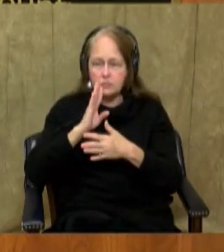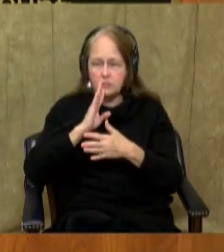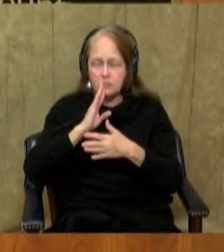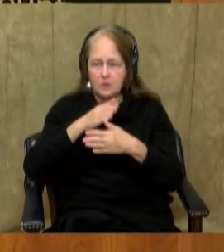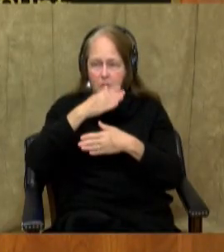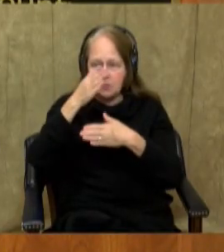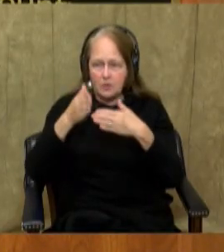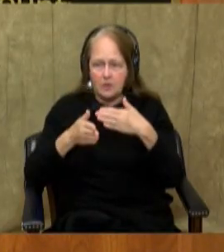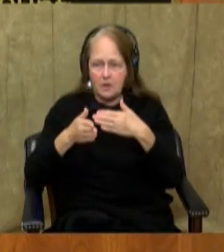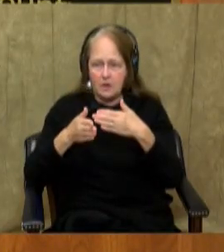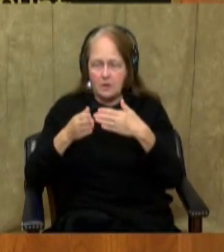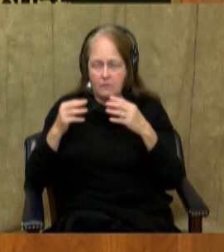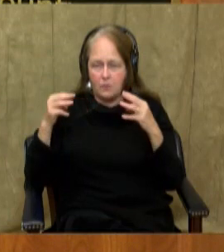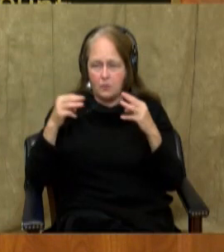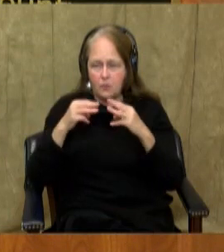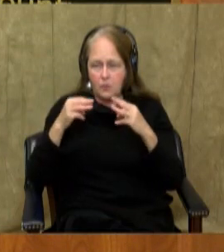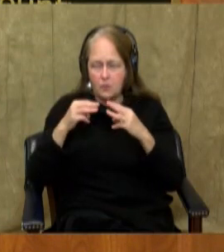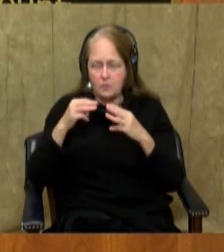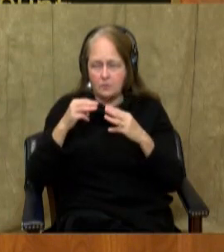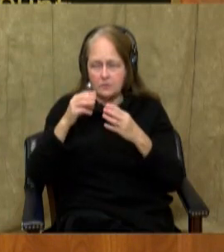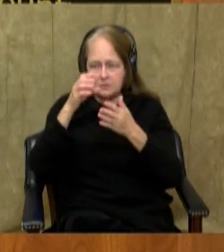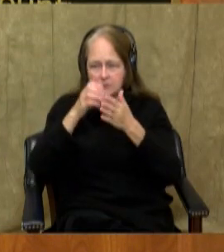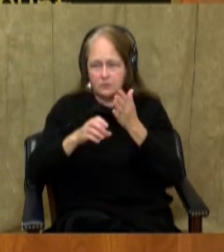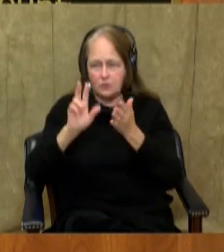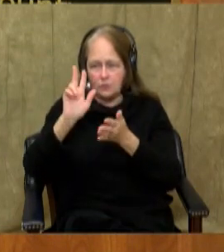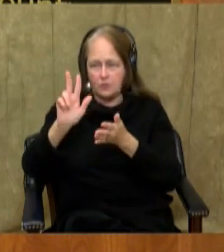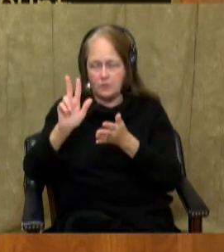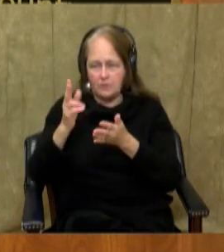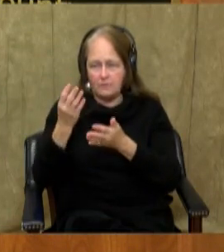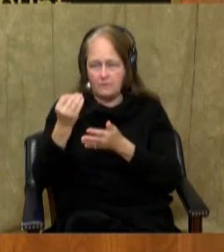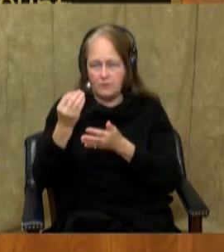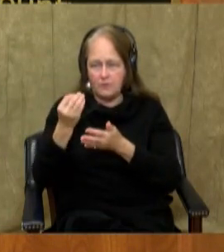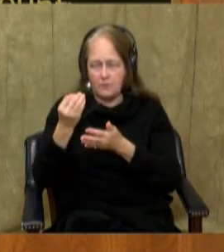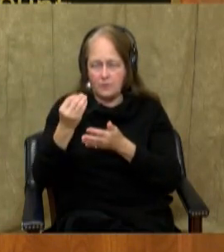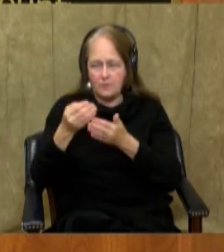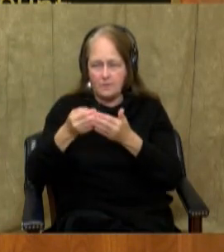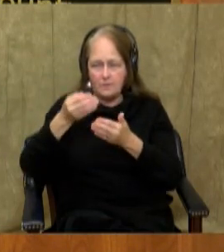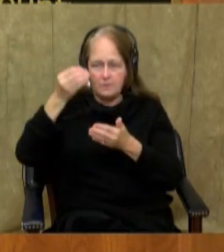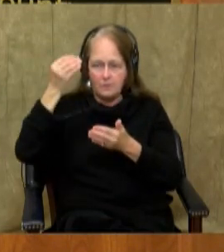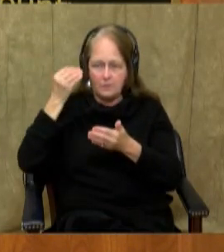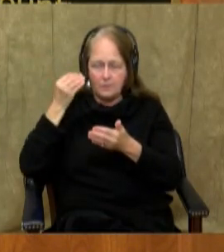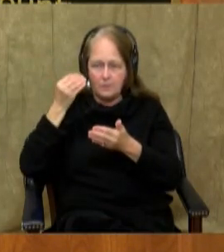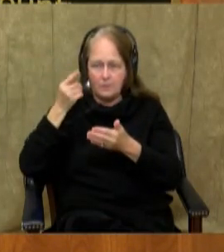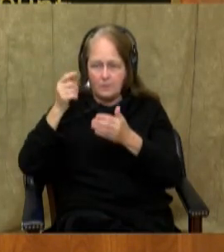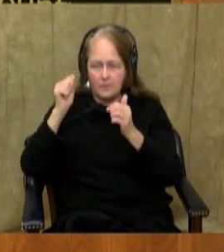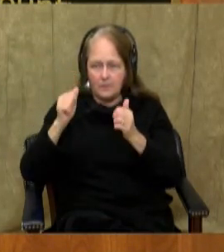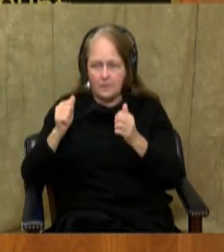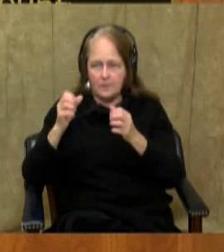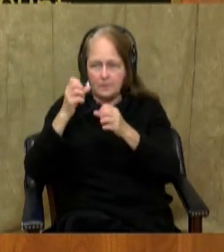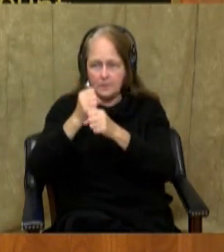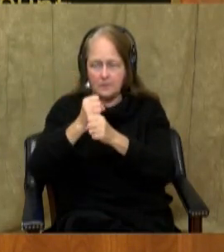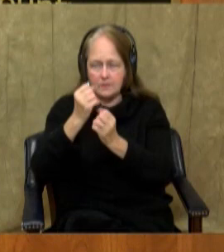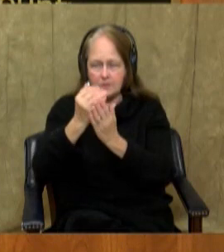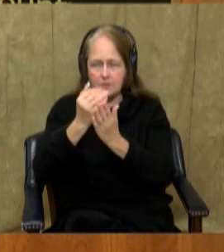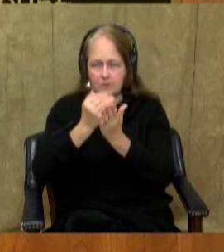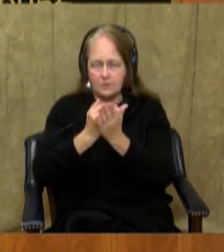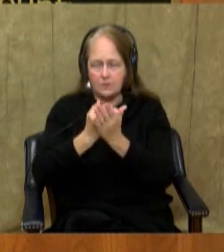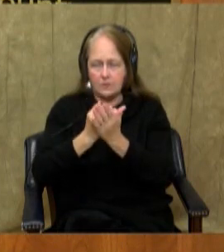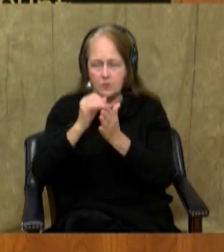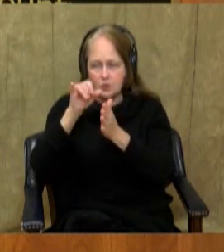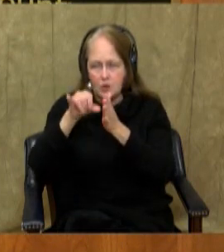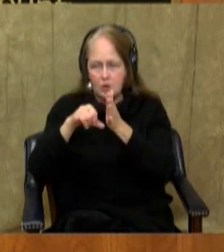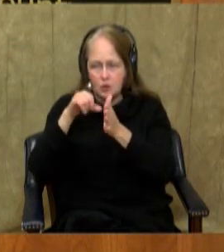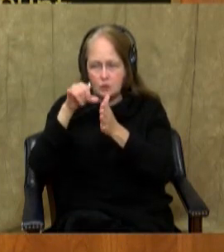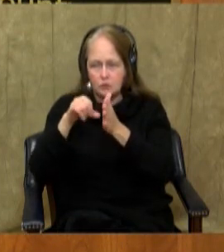the end of the war in section 3 for chapter 14. As I said before, you can catch this lesson on our